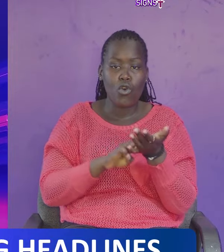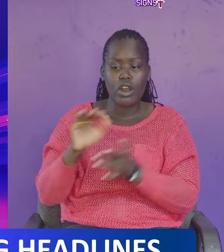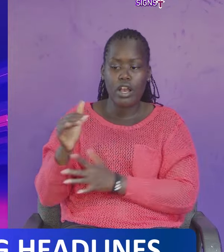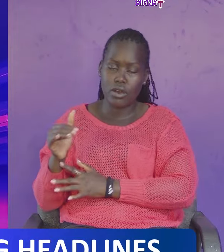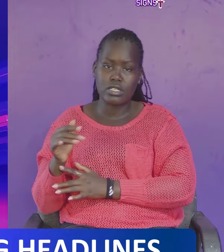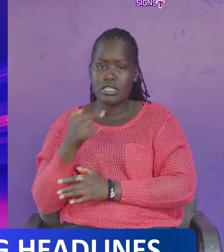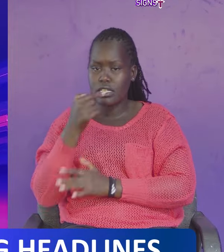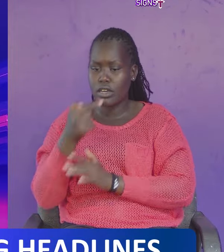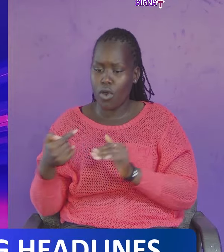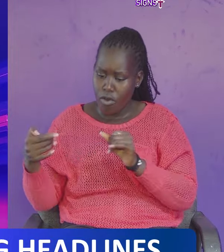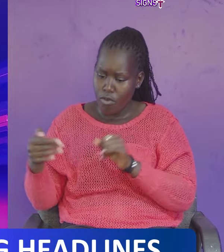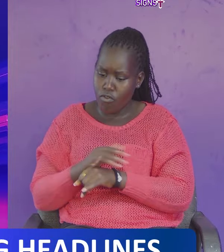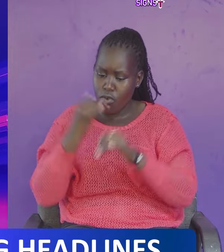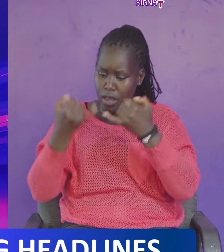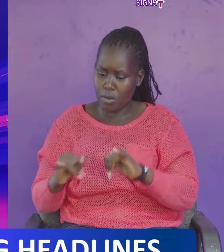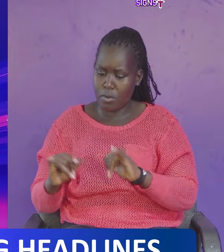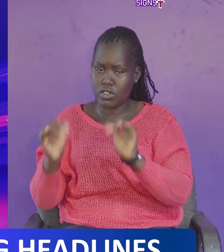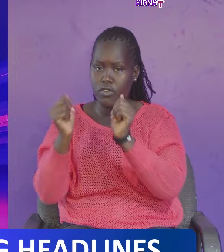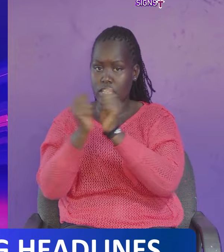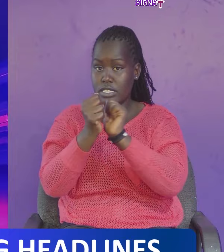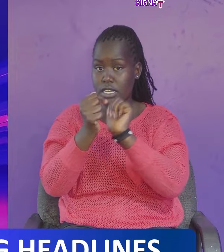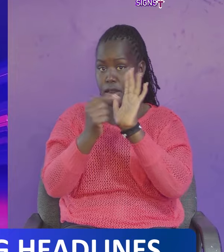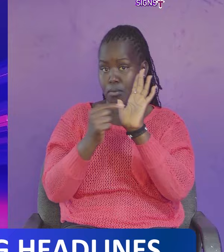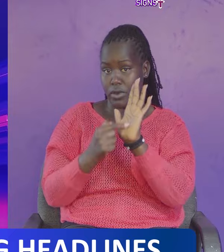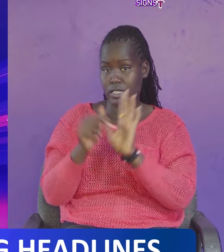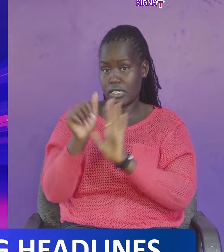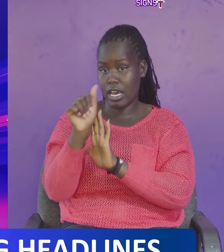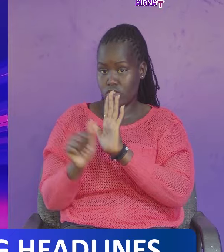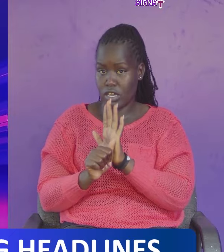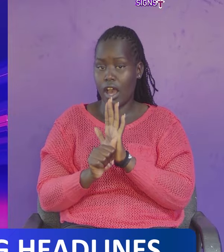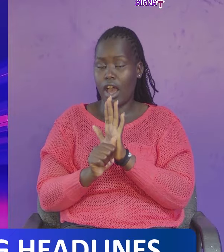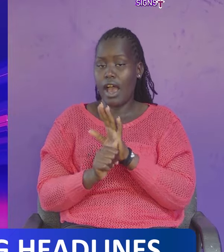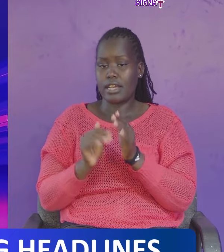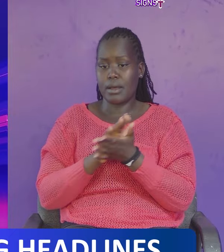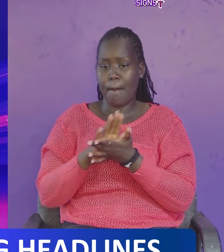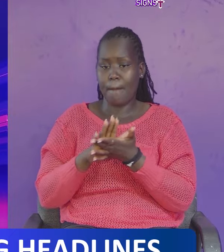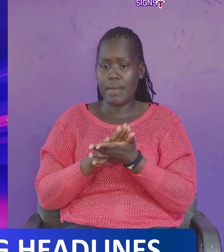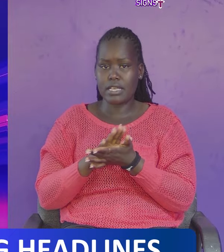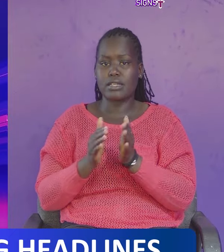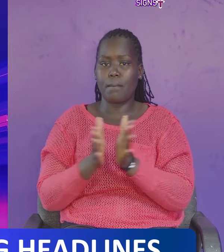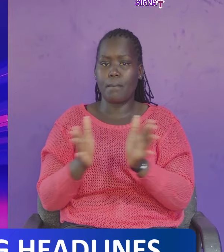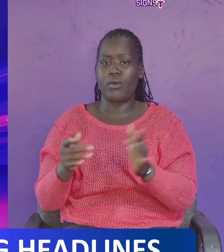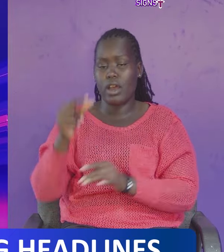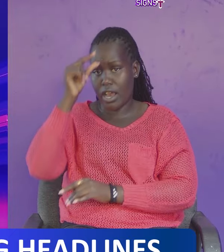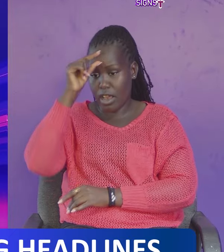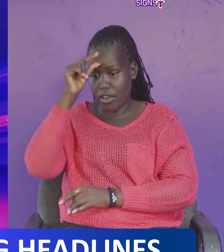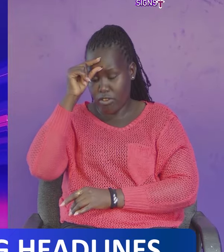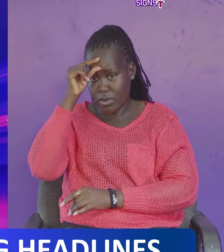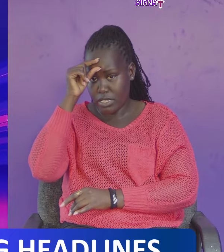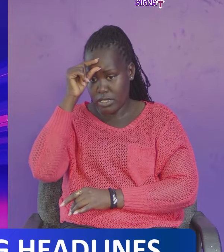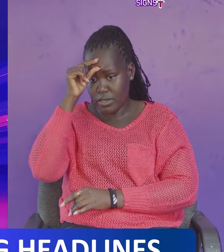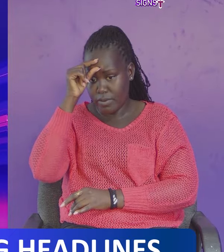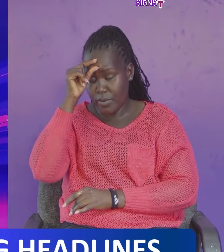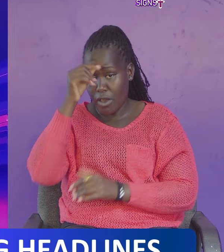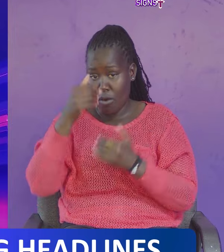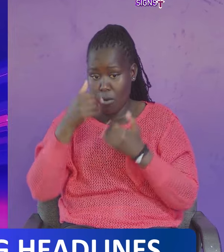full implementation of the 10-point agenda as goodwill of the broad-based government arrangement. See, here are